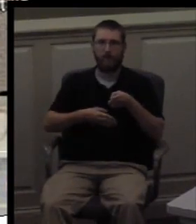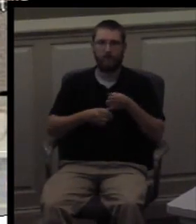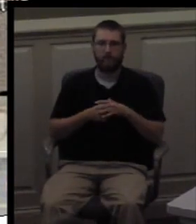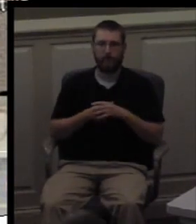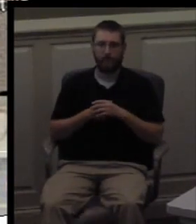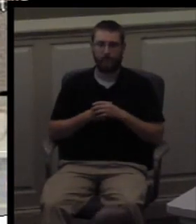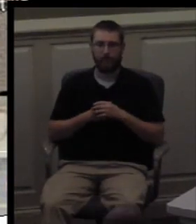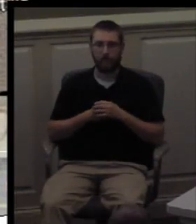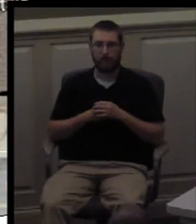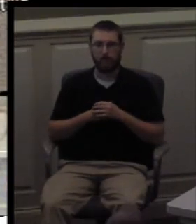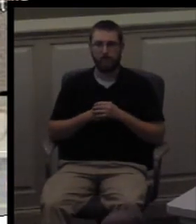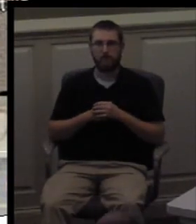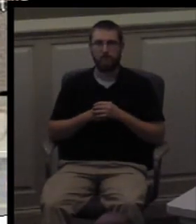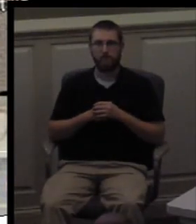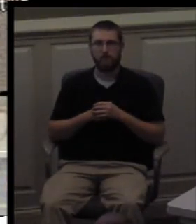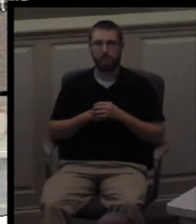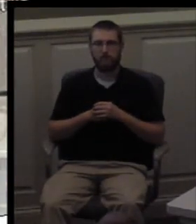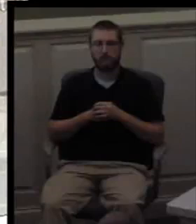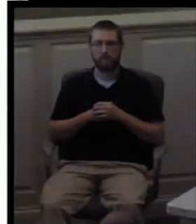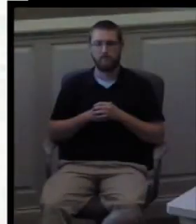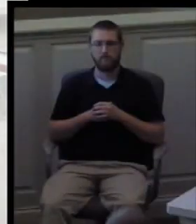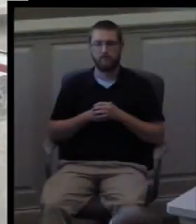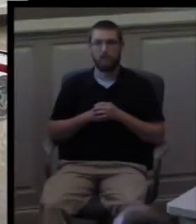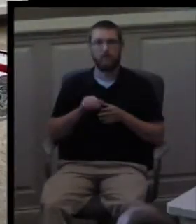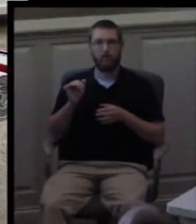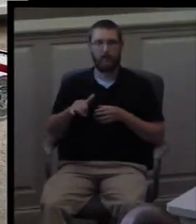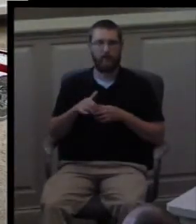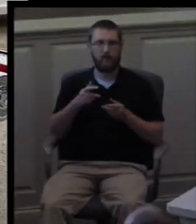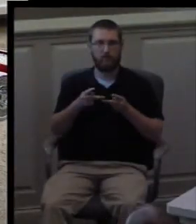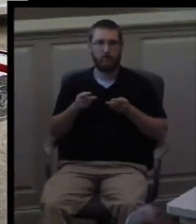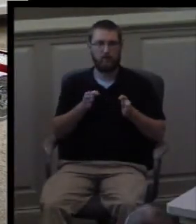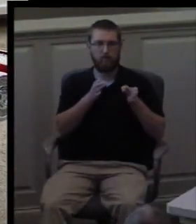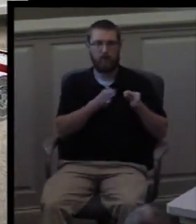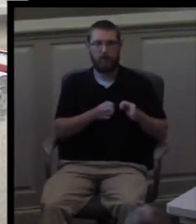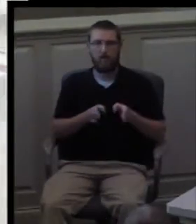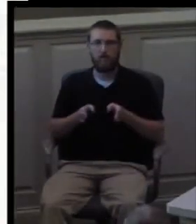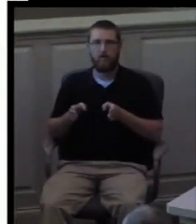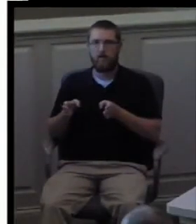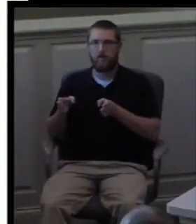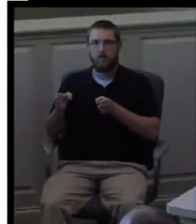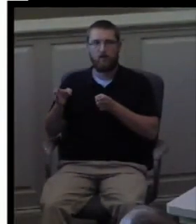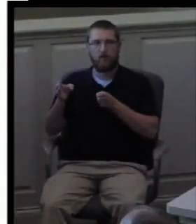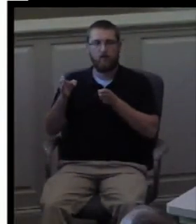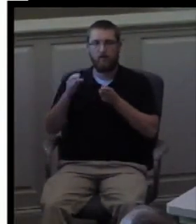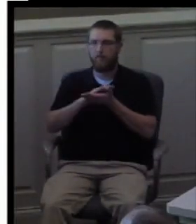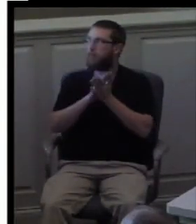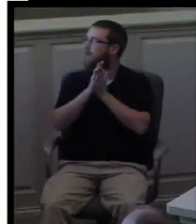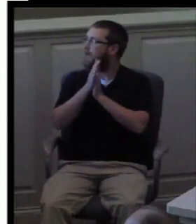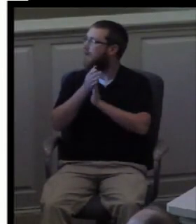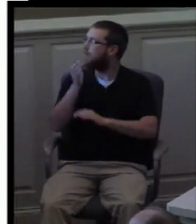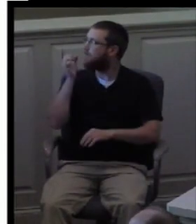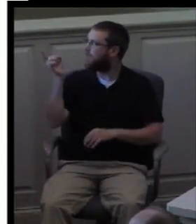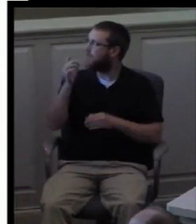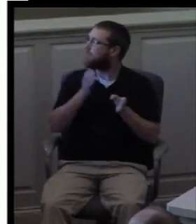side currently. So that site plan became, that site plan became this site plan,